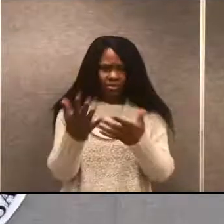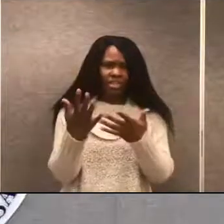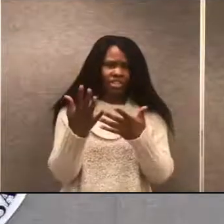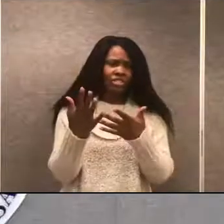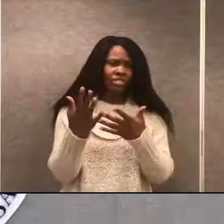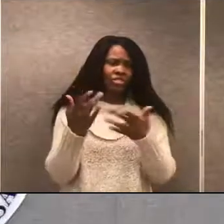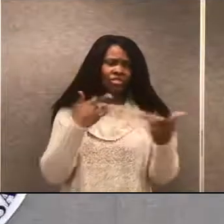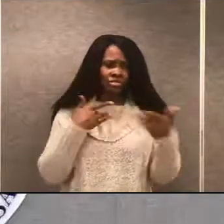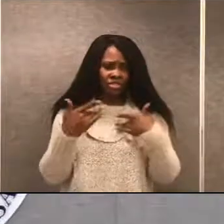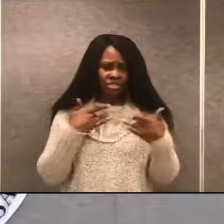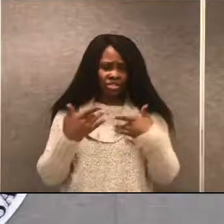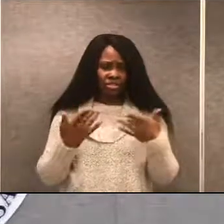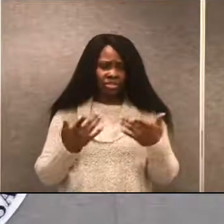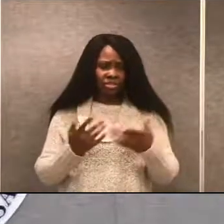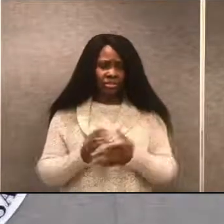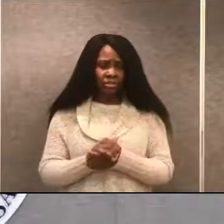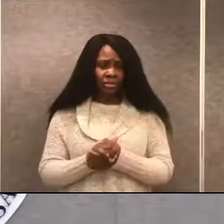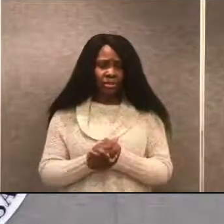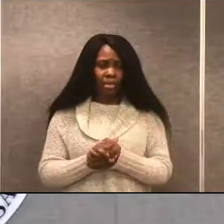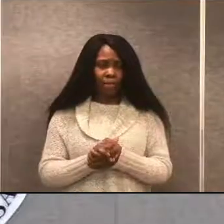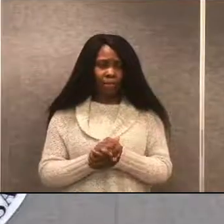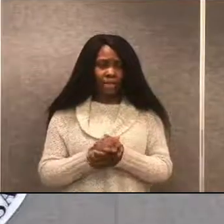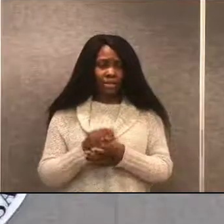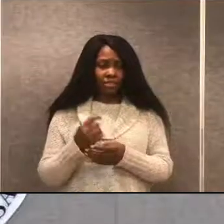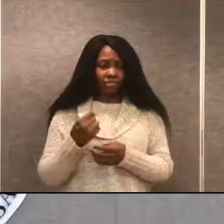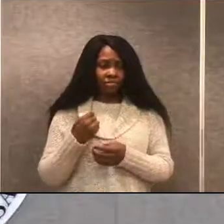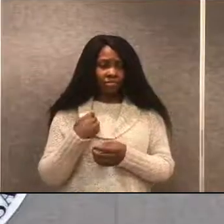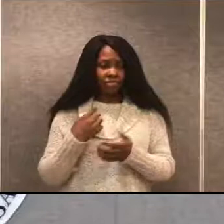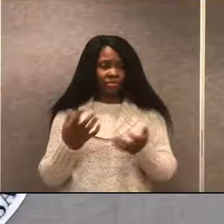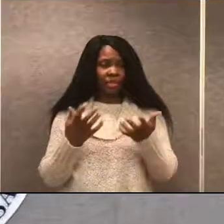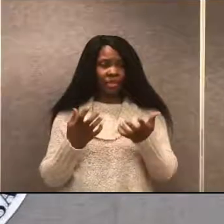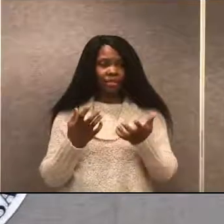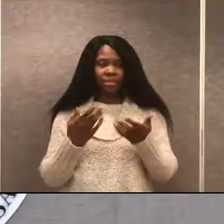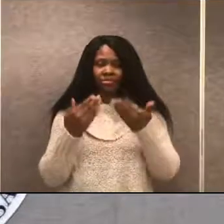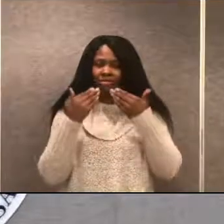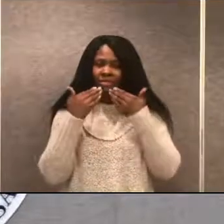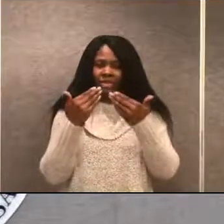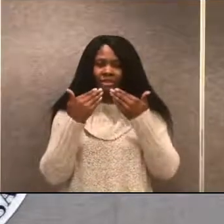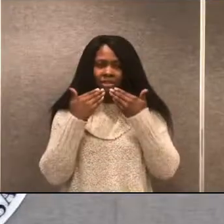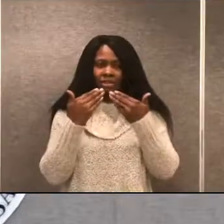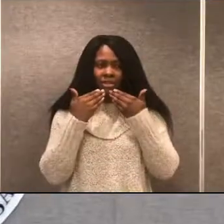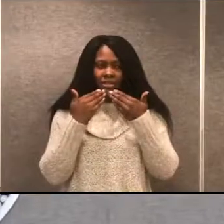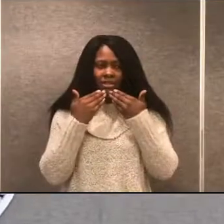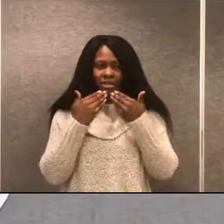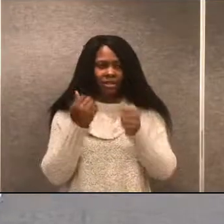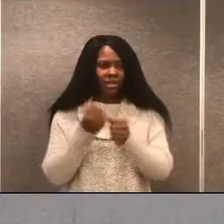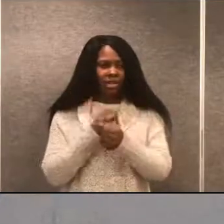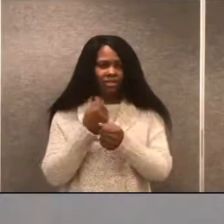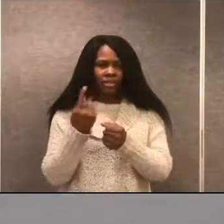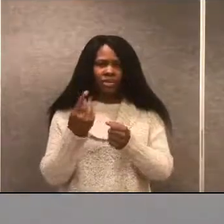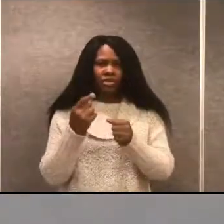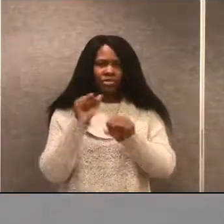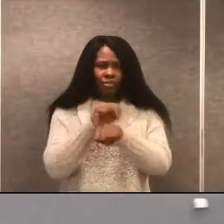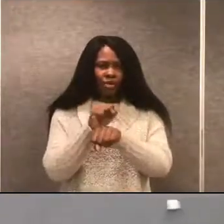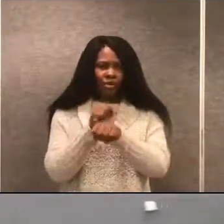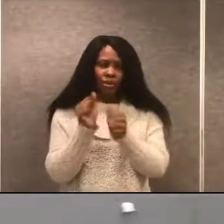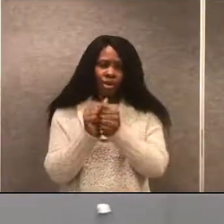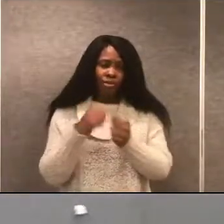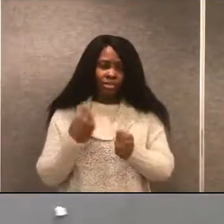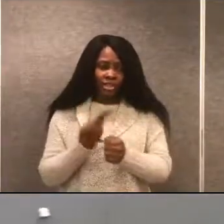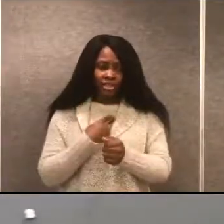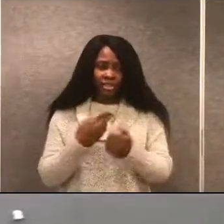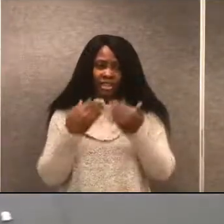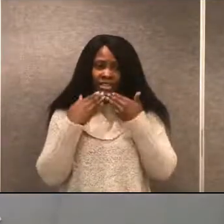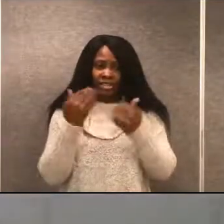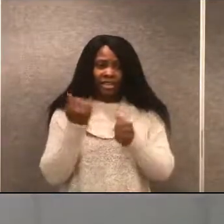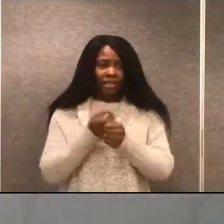or concerns. But I just like to reiterate, I just want to just thank all the associations who work with us. I thank all our partners. I thank everybody who's